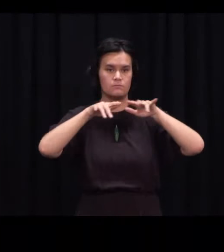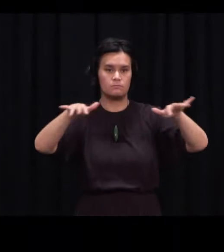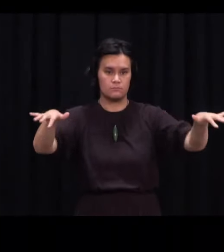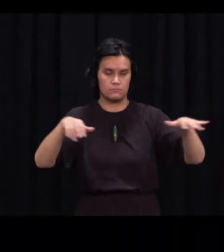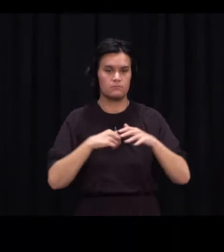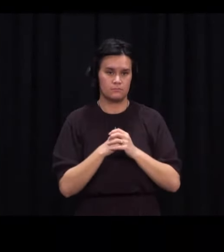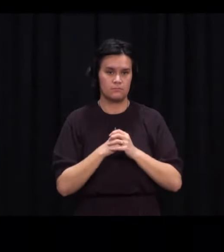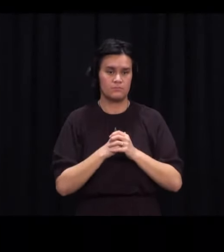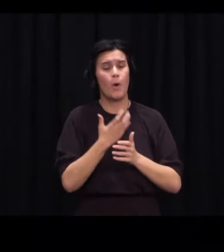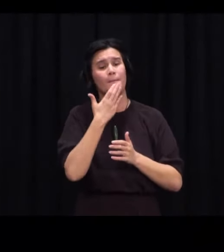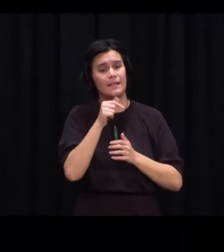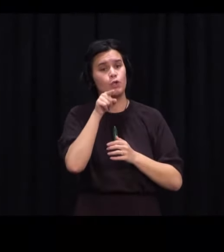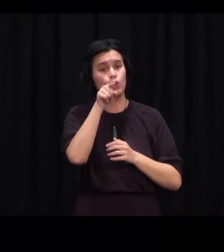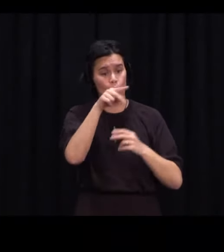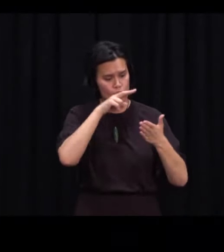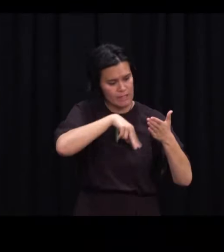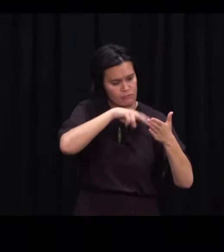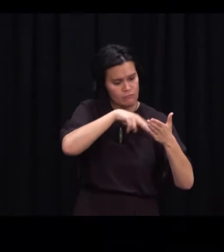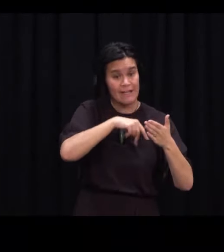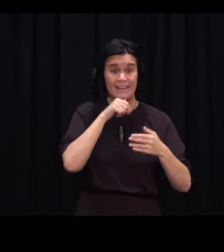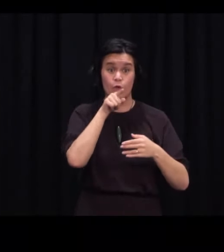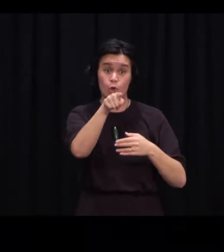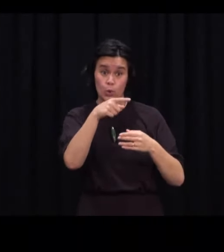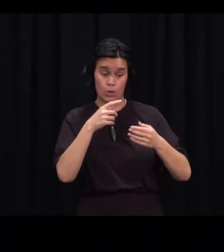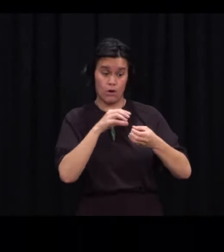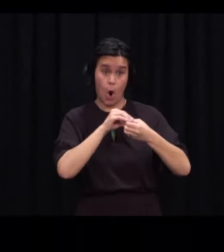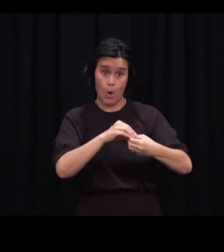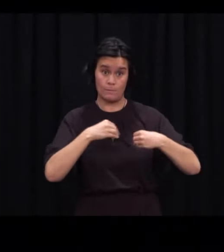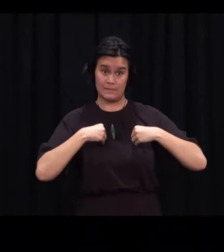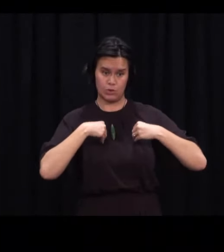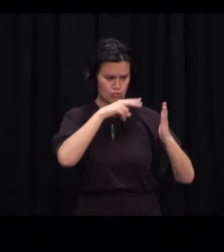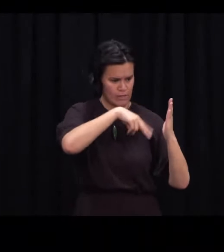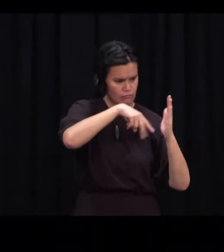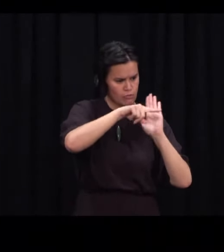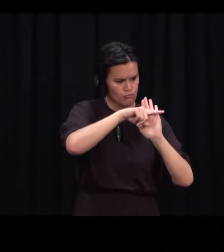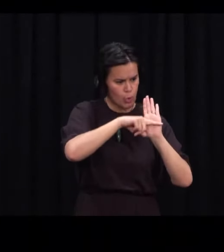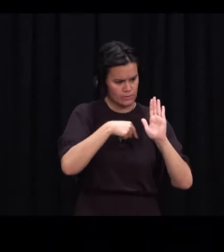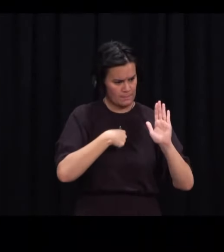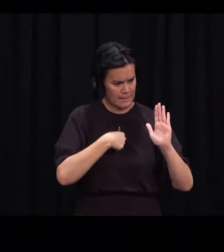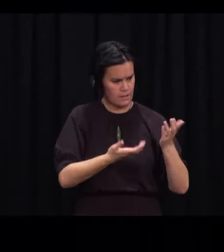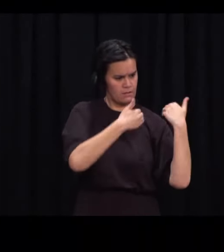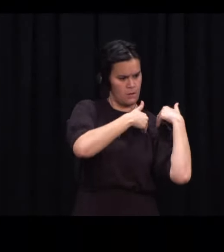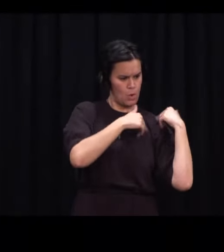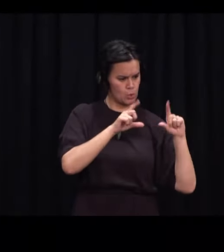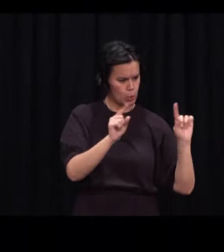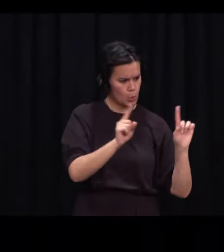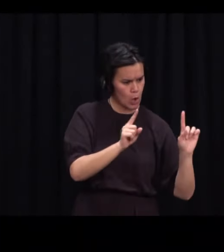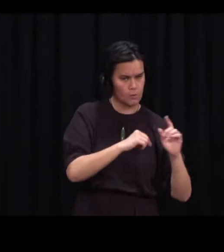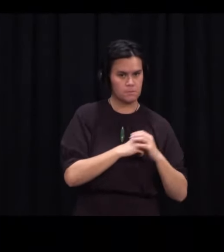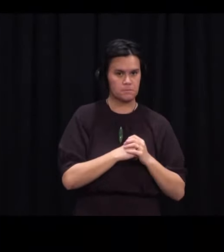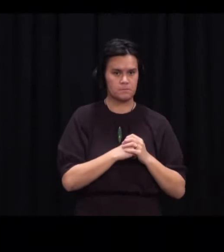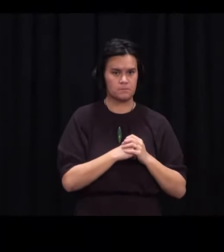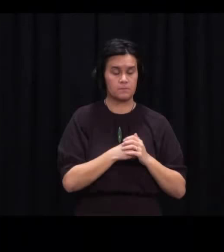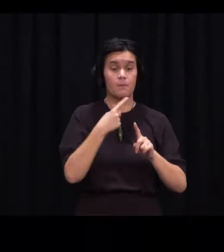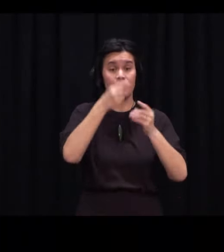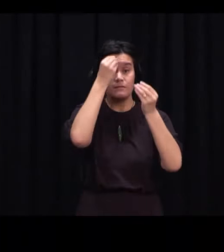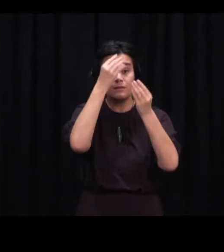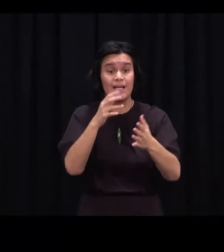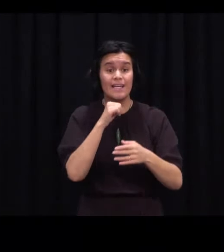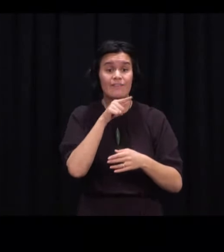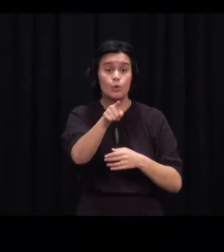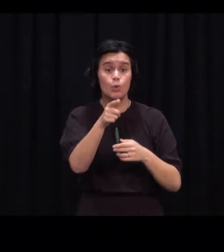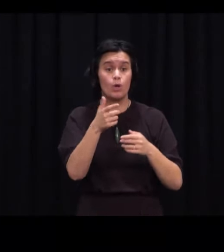requirements. Meanwhile, business owners and operators can now access their premises in order to prepare for contactless opening, including to meet the public